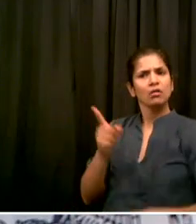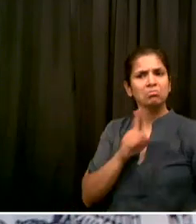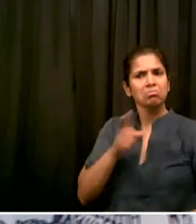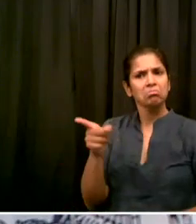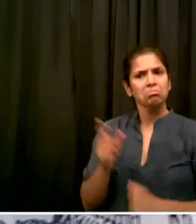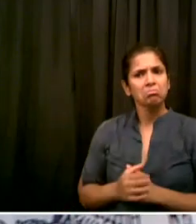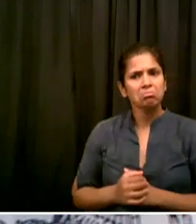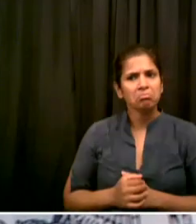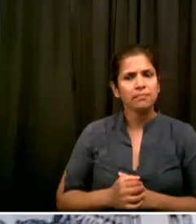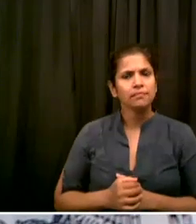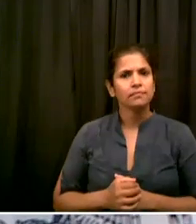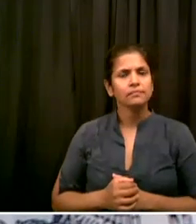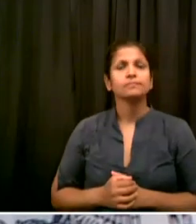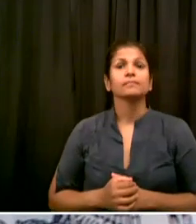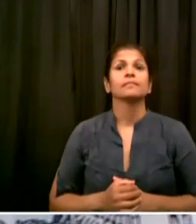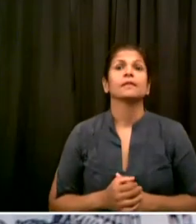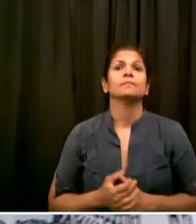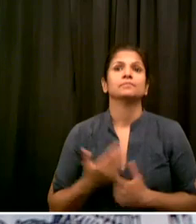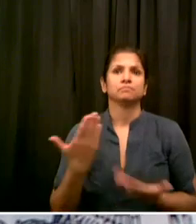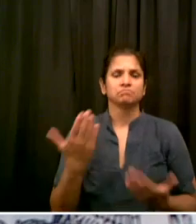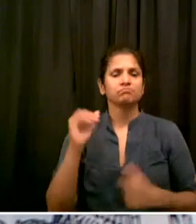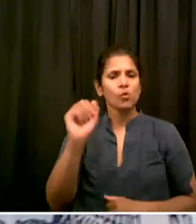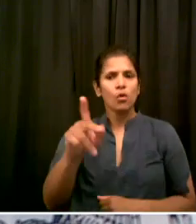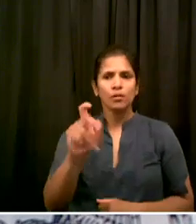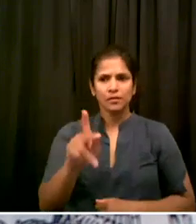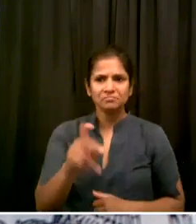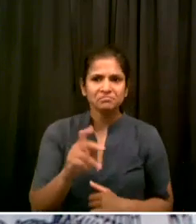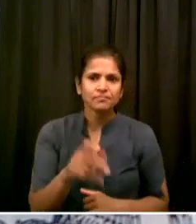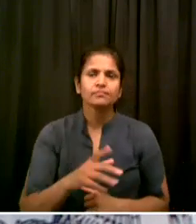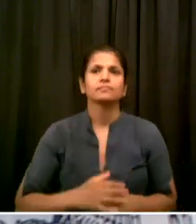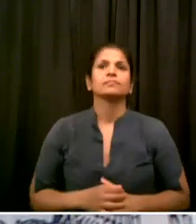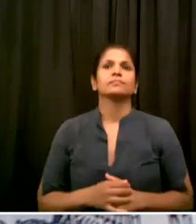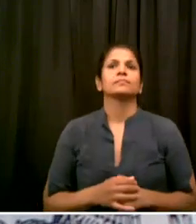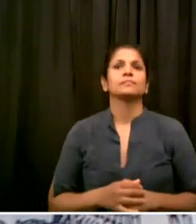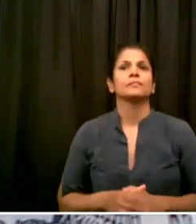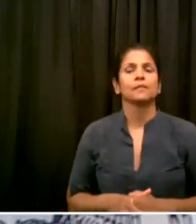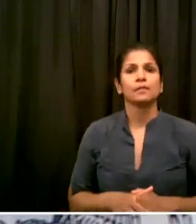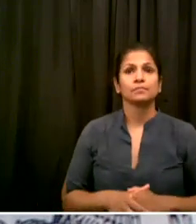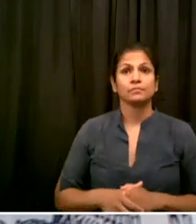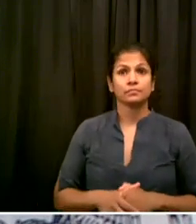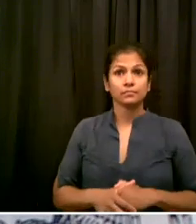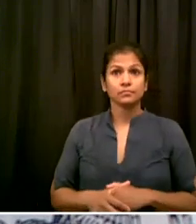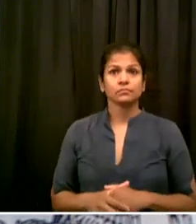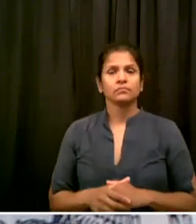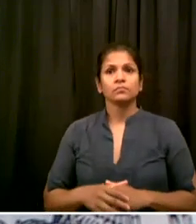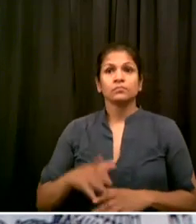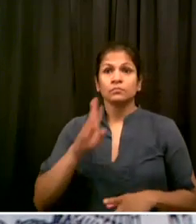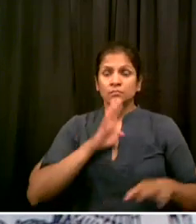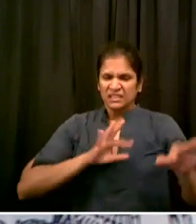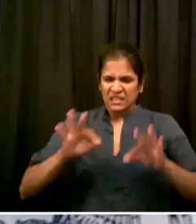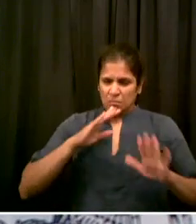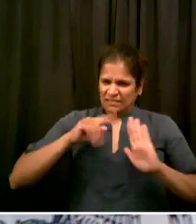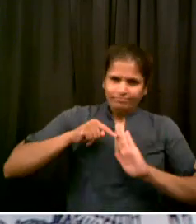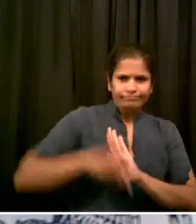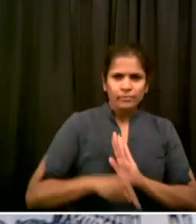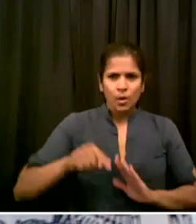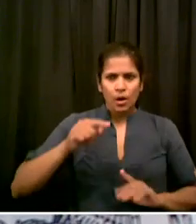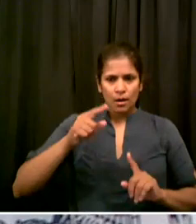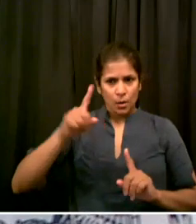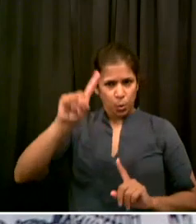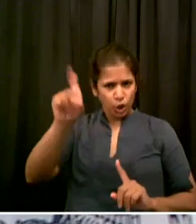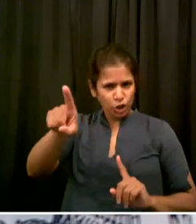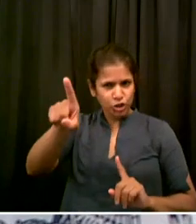Okay. This is kind of a comprehensive question here. So given what you call the perfect